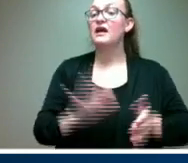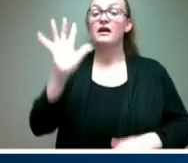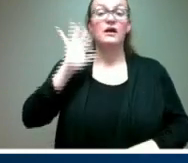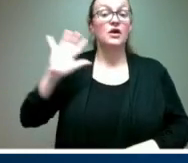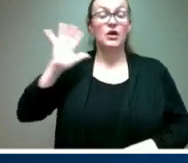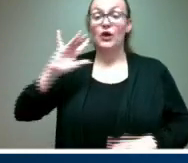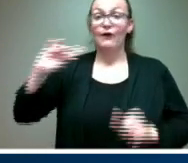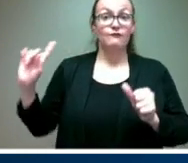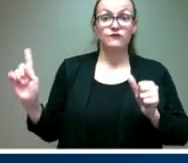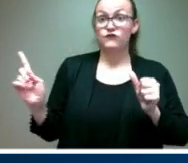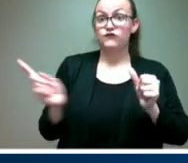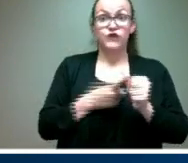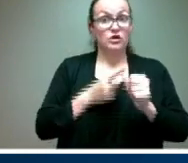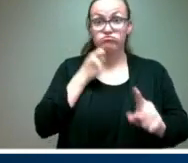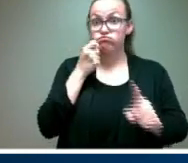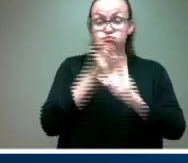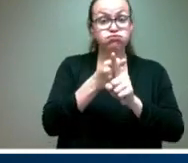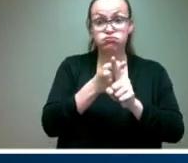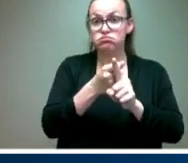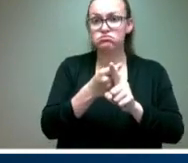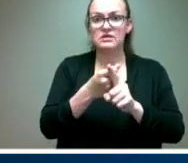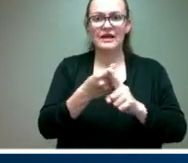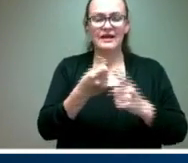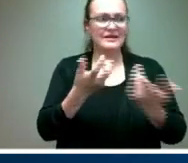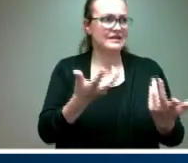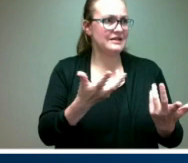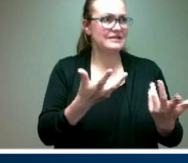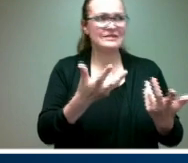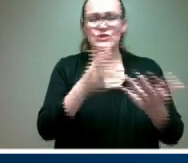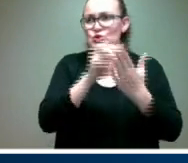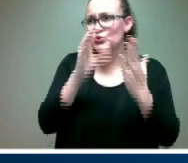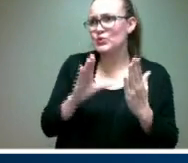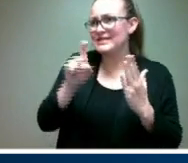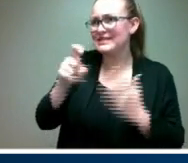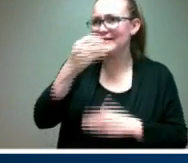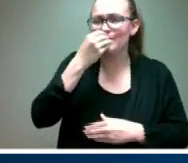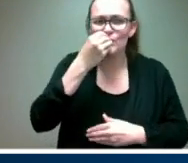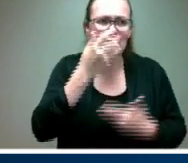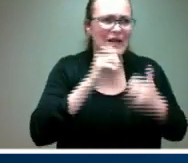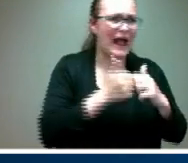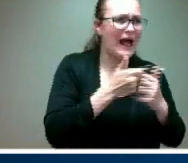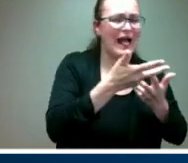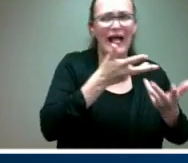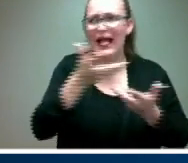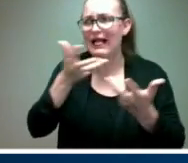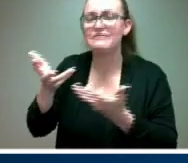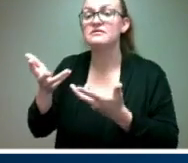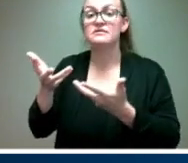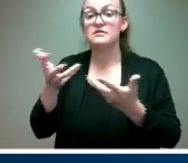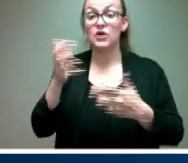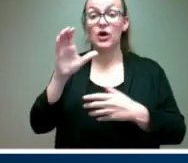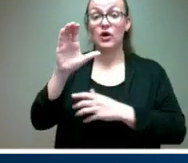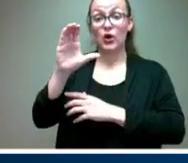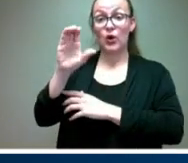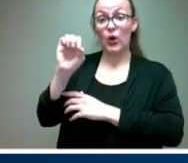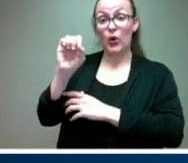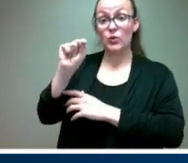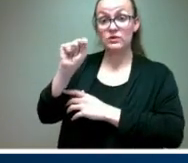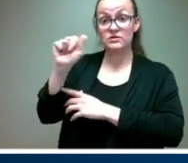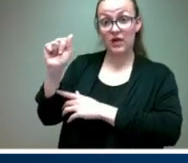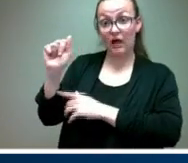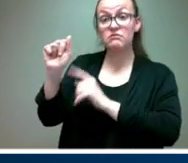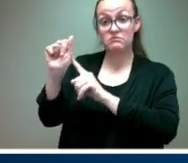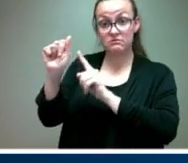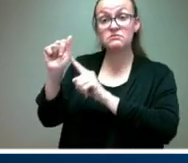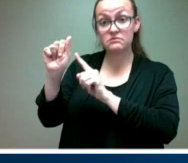were going to provide food and maybe and people getting to the sites, and CODA stepped up and said, okay, I got you. We're providing, you